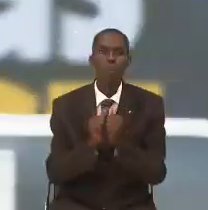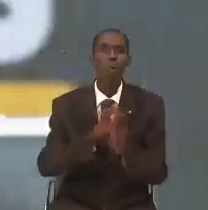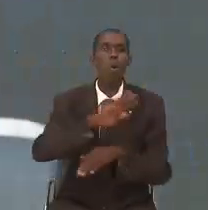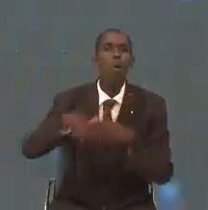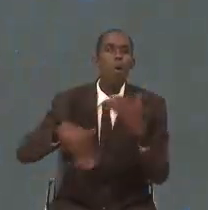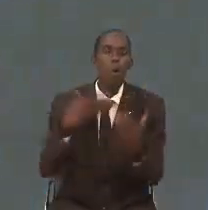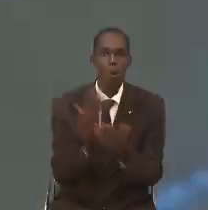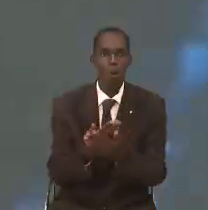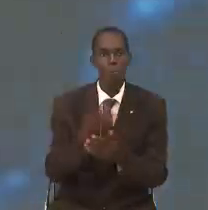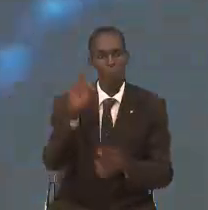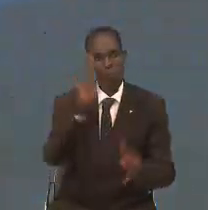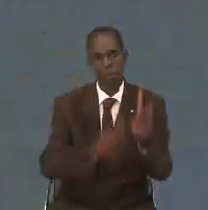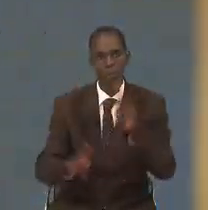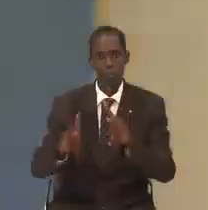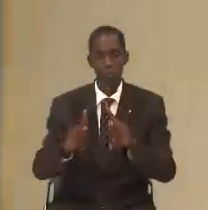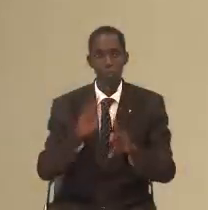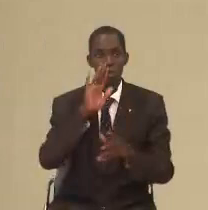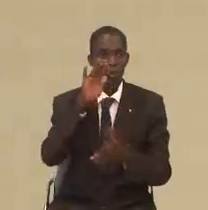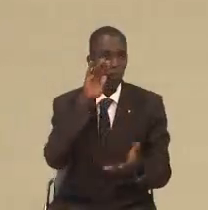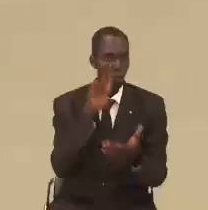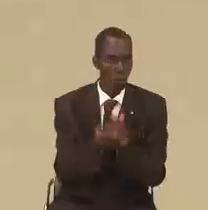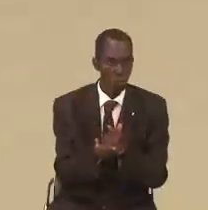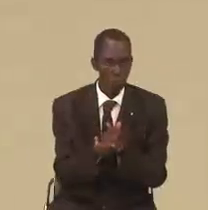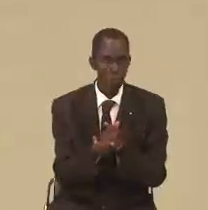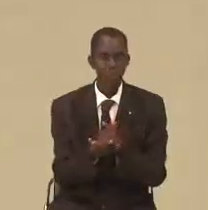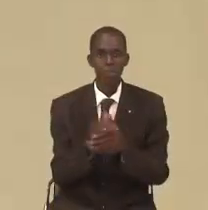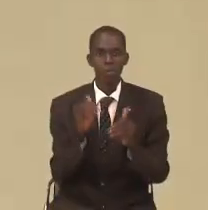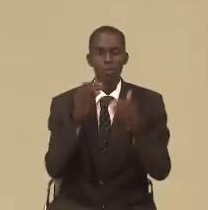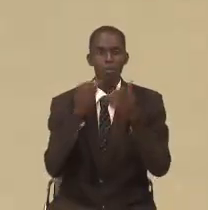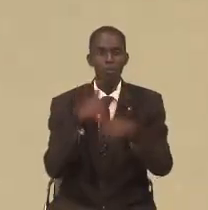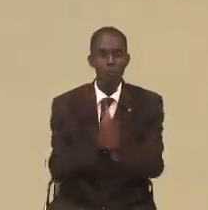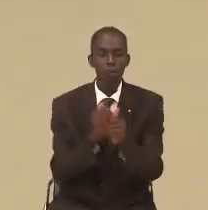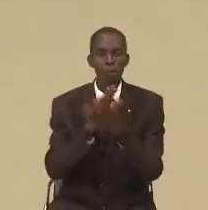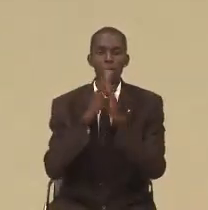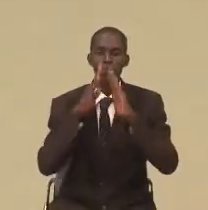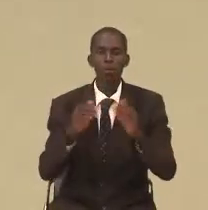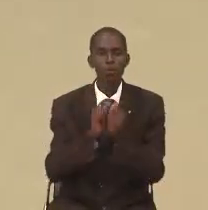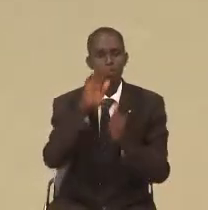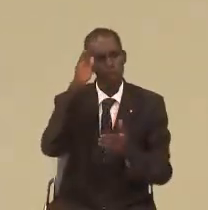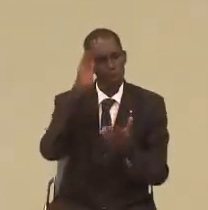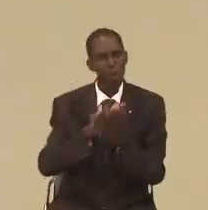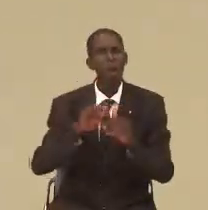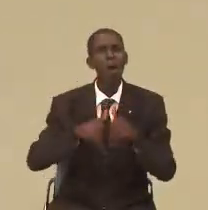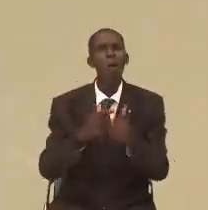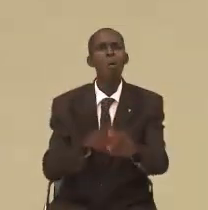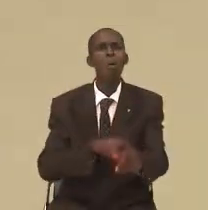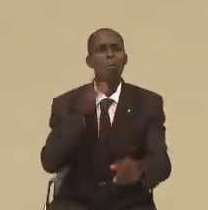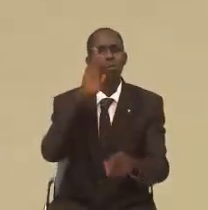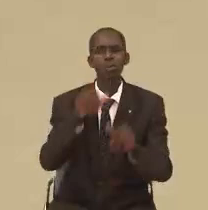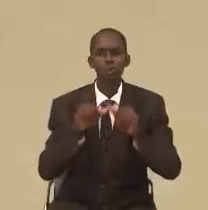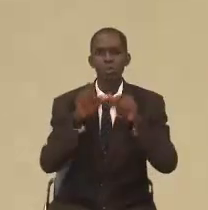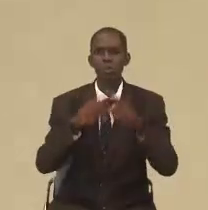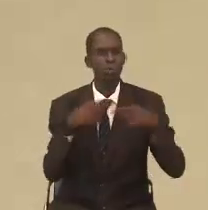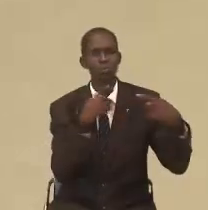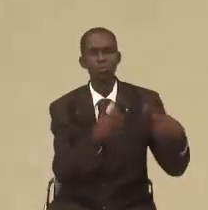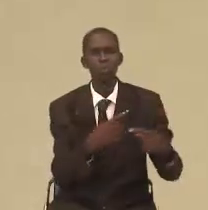your wife. Follow peace with your husband. How long are you going to keep on arguing about